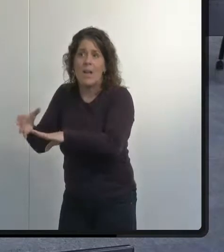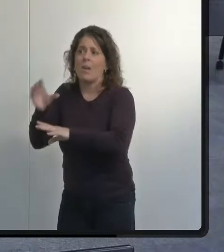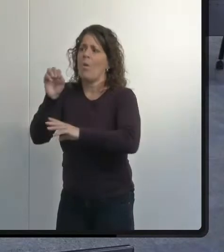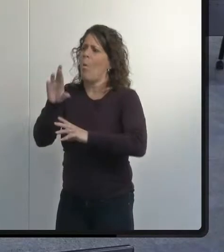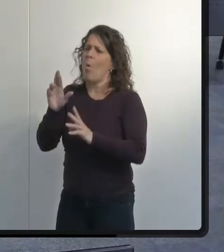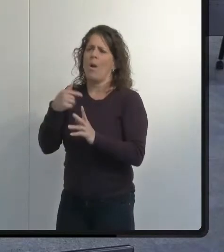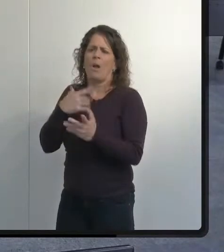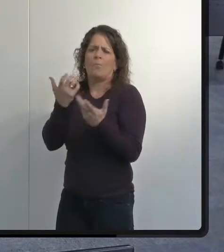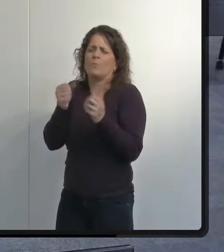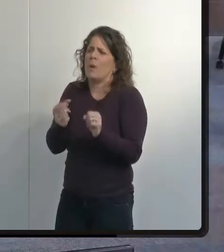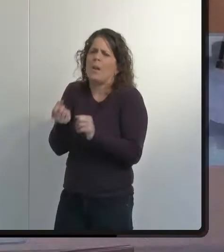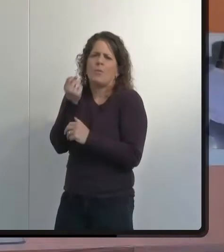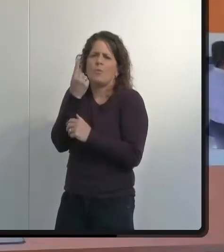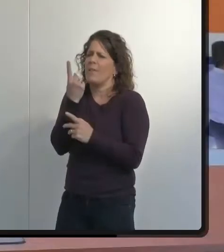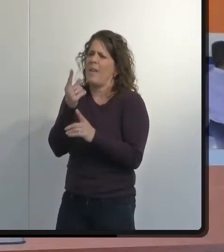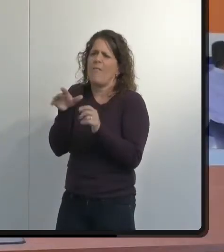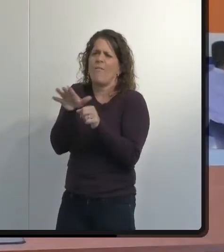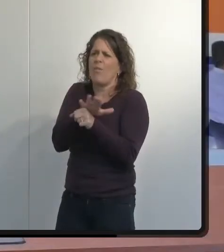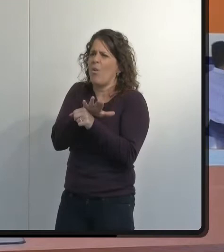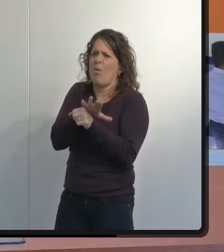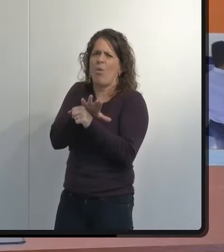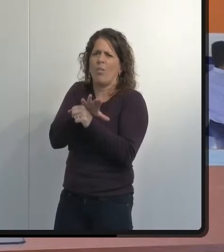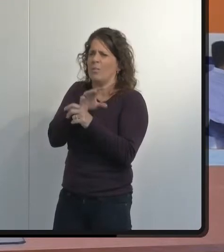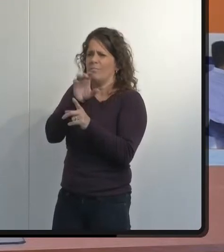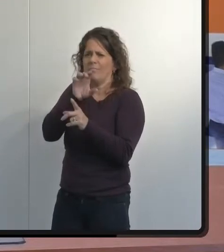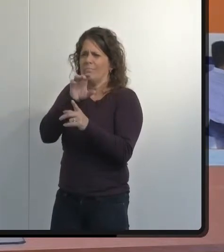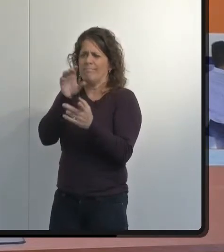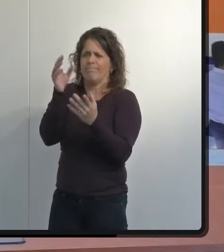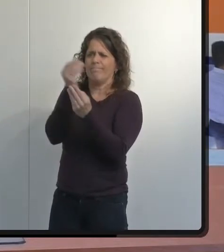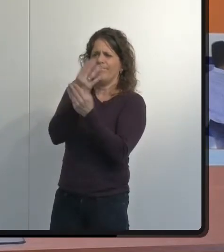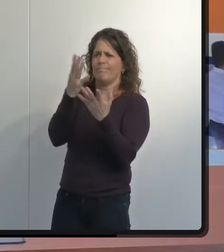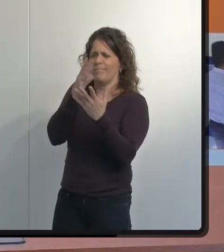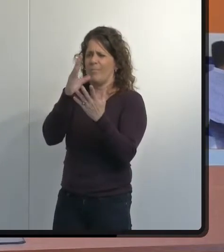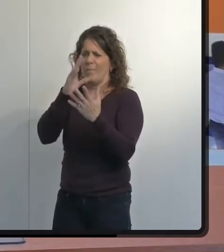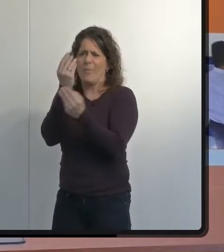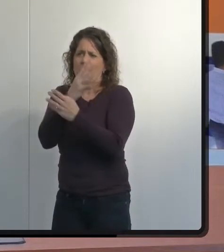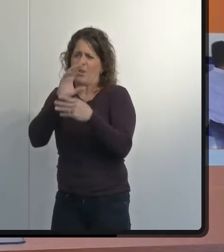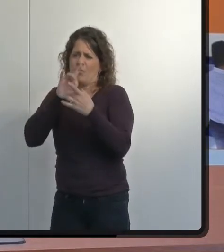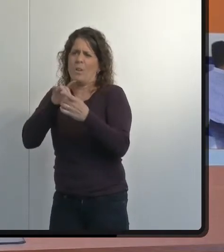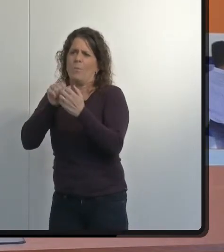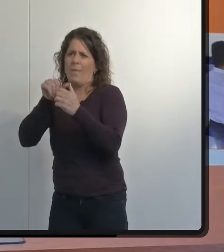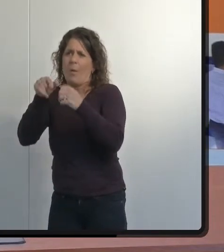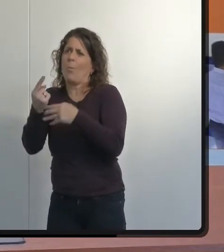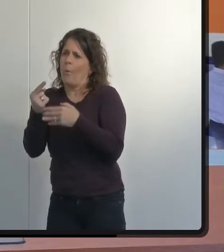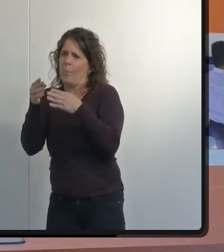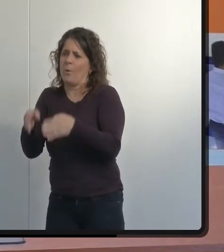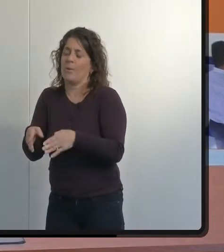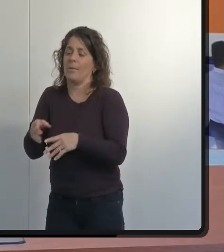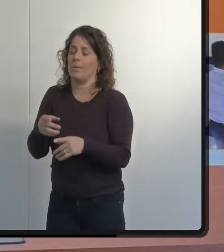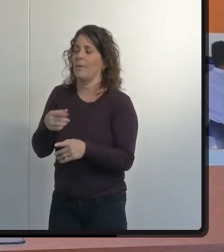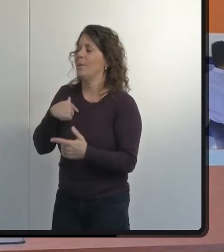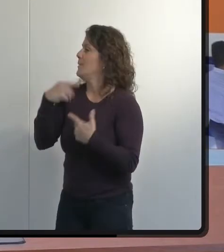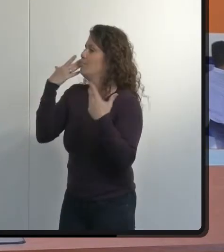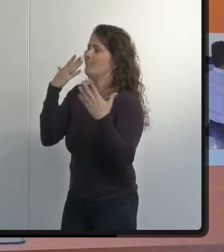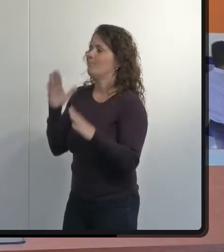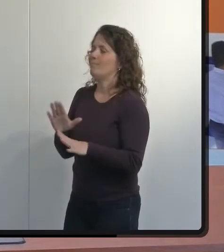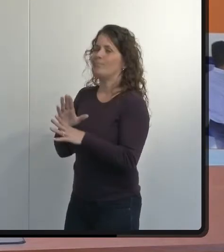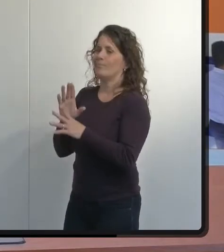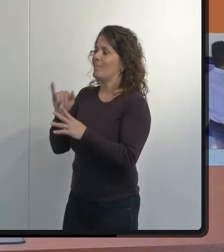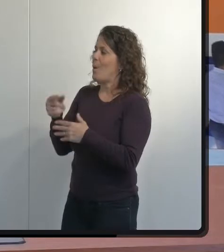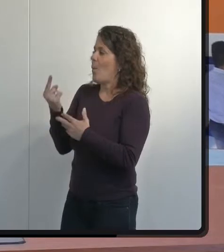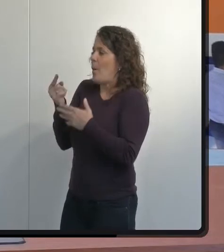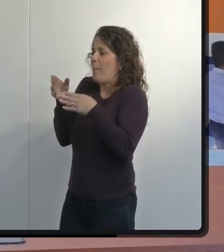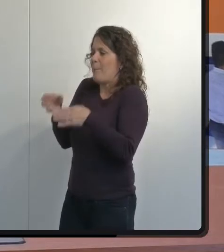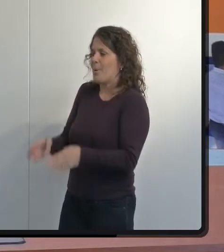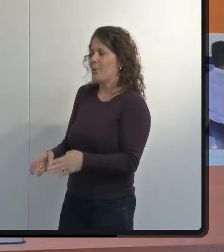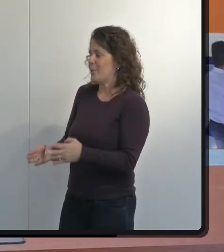there. I don't have that information, unfortunately. I know that he was in hospice care and that he did